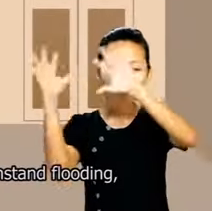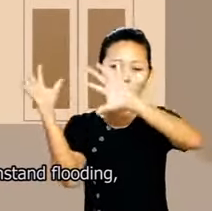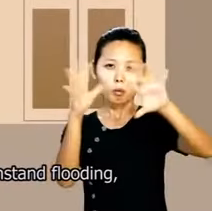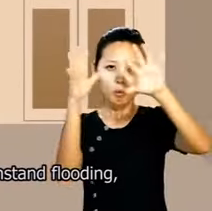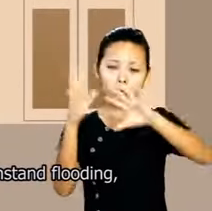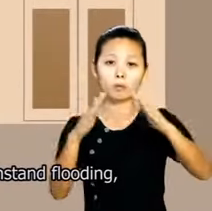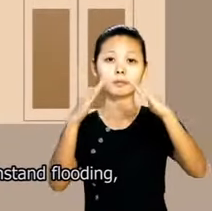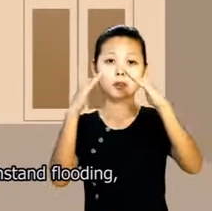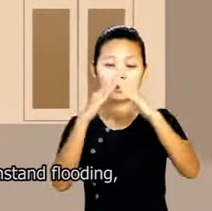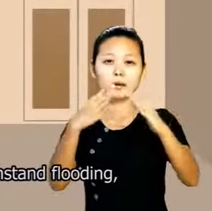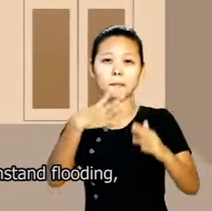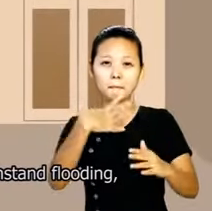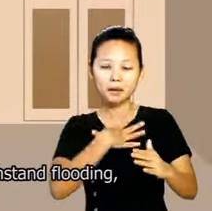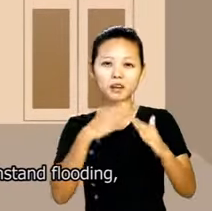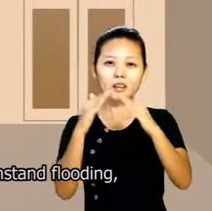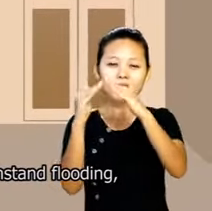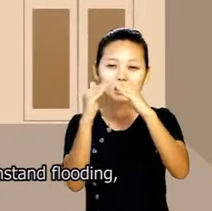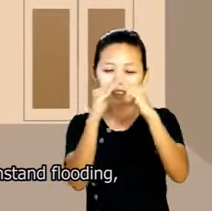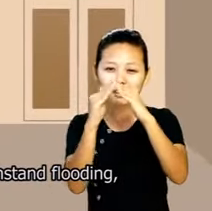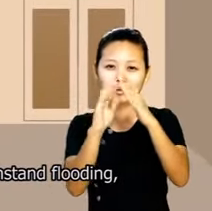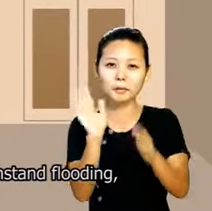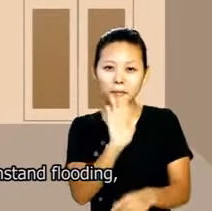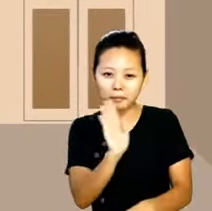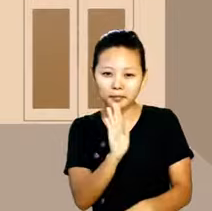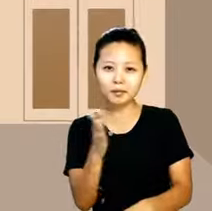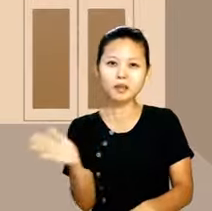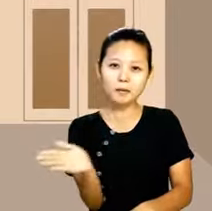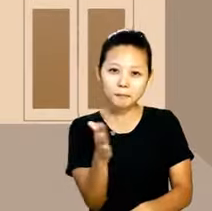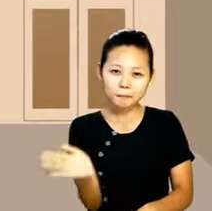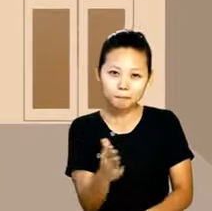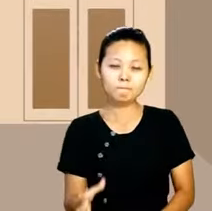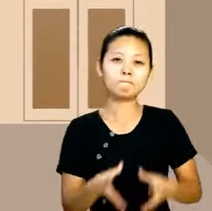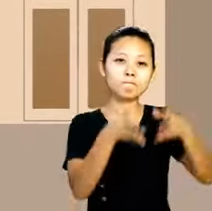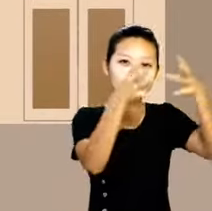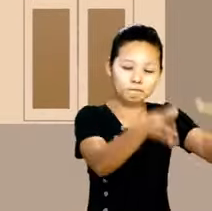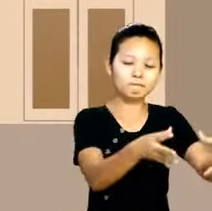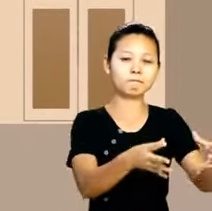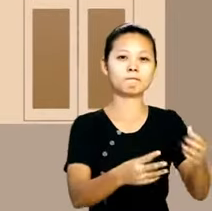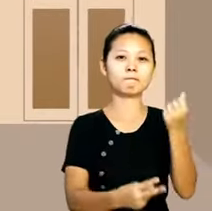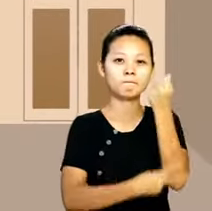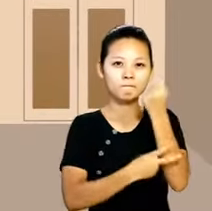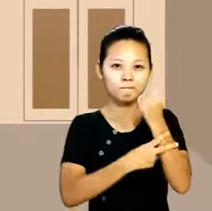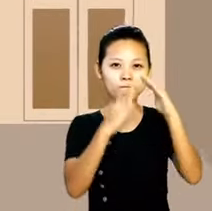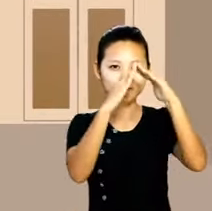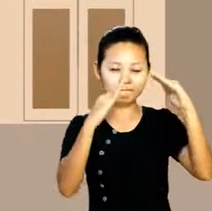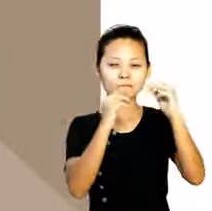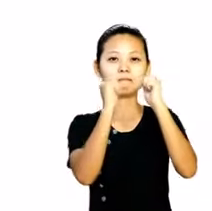Unless your house is strong enough to withstand flooding, stay in a secure house.